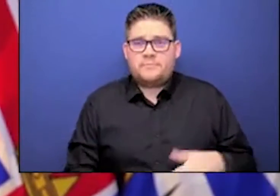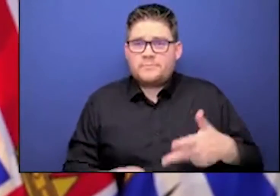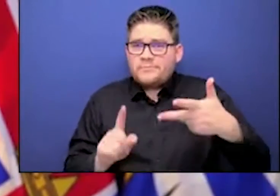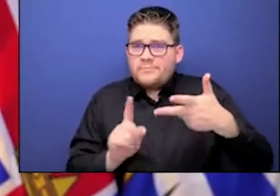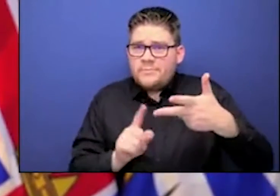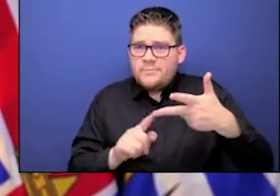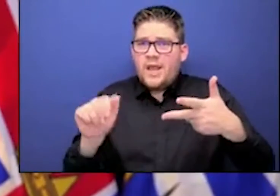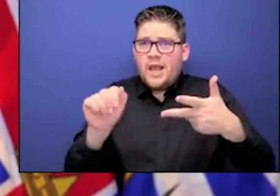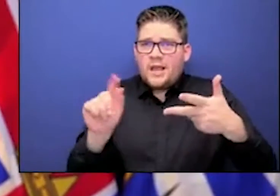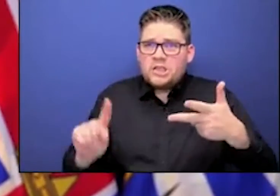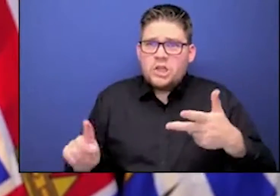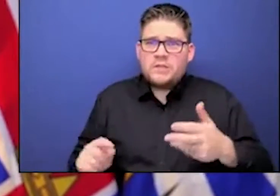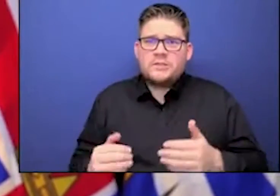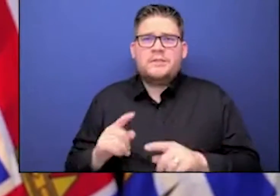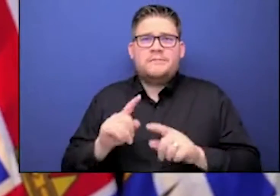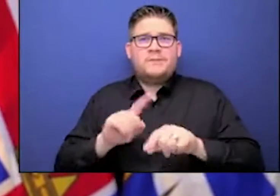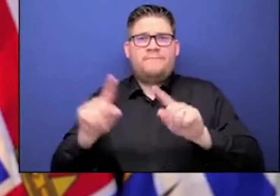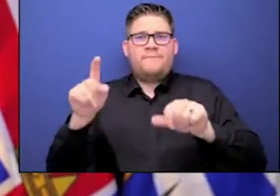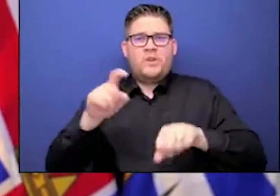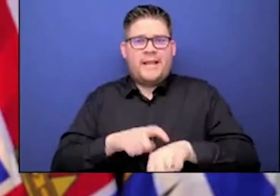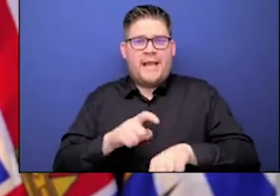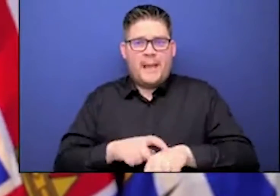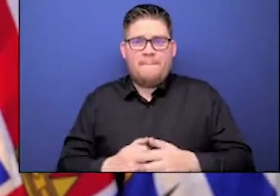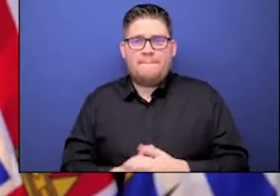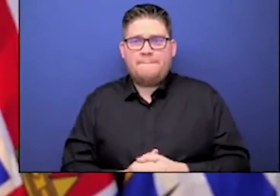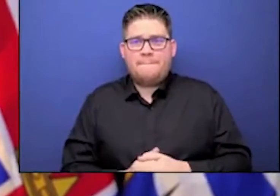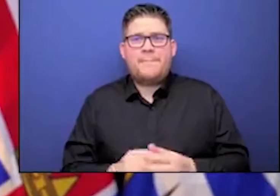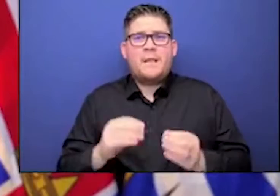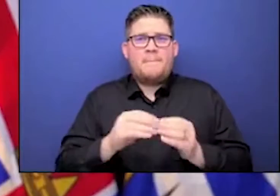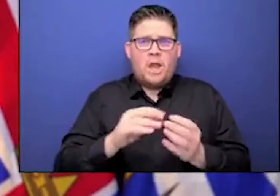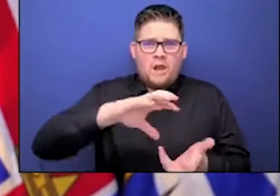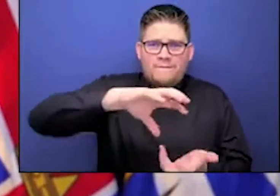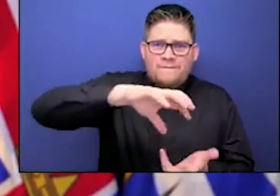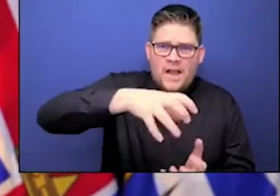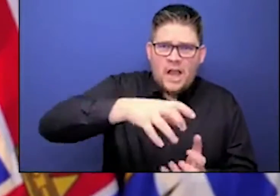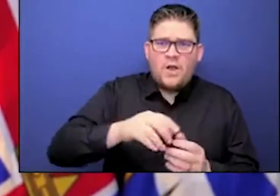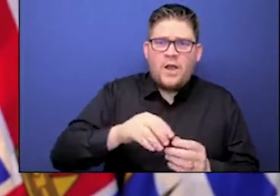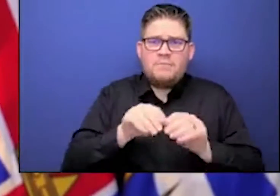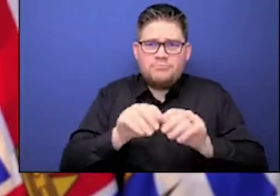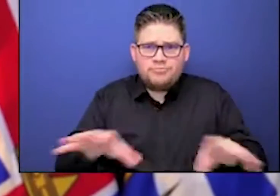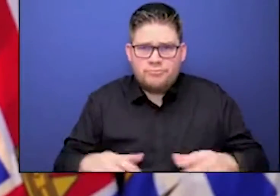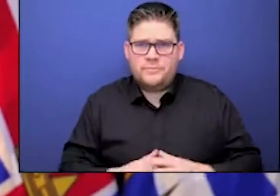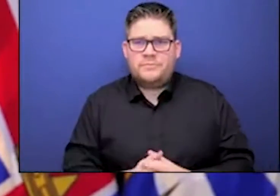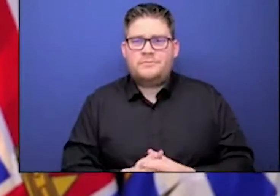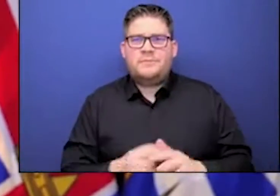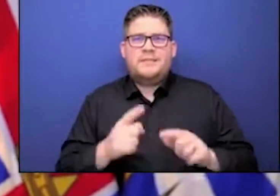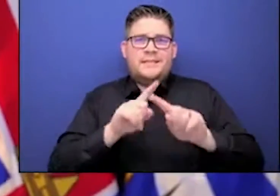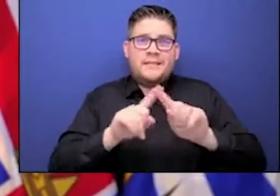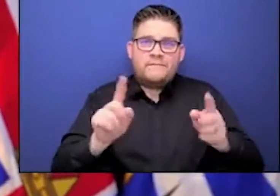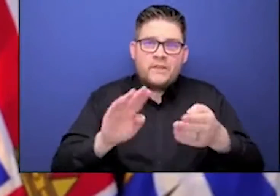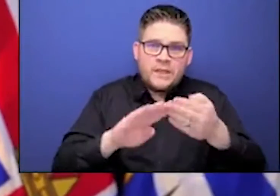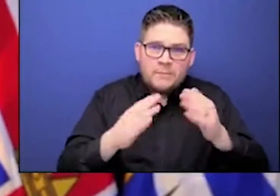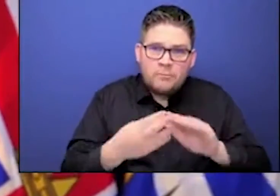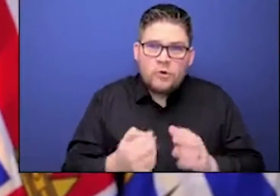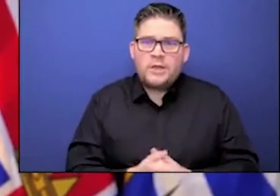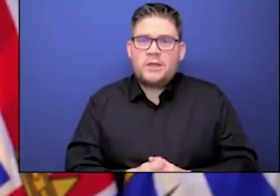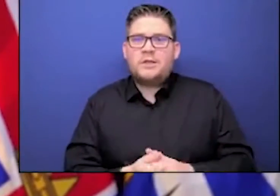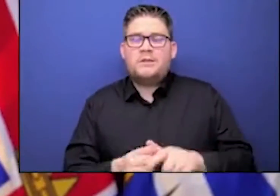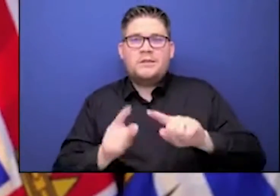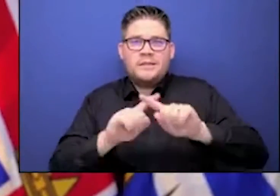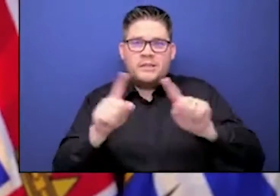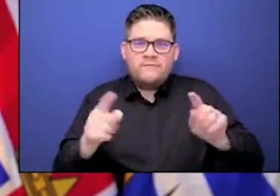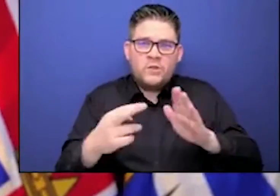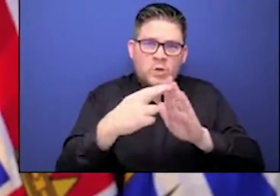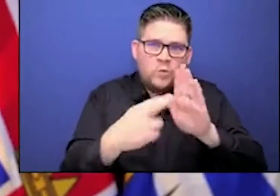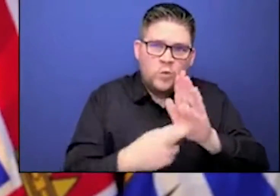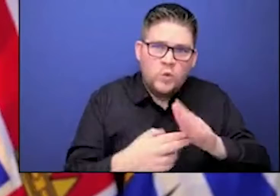cases around. They were done in different populations using different protocols again. And we really need to go back and think. There